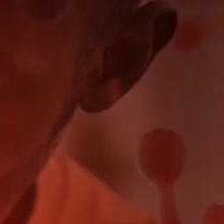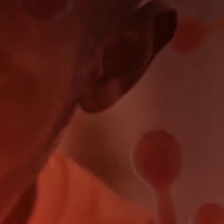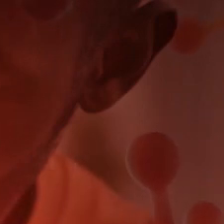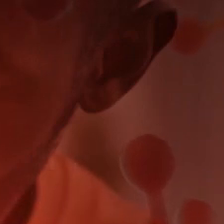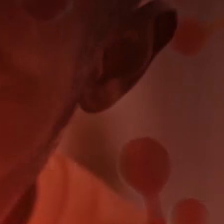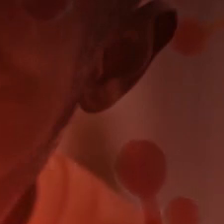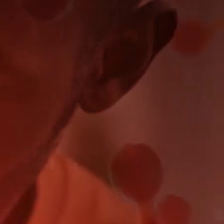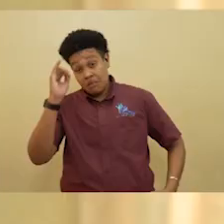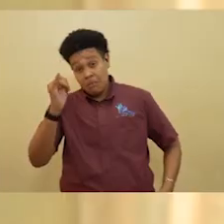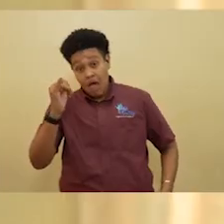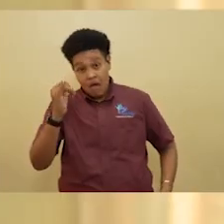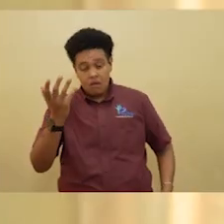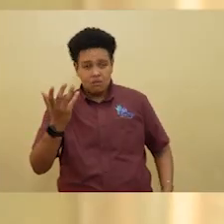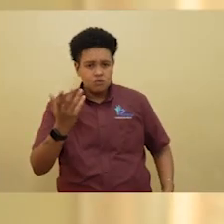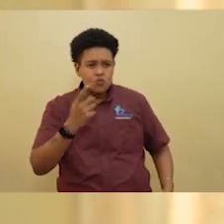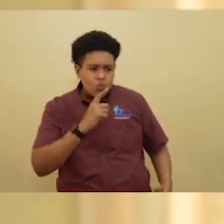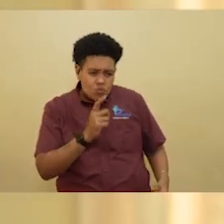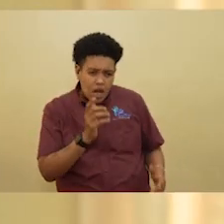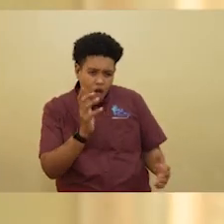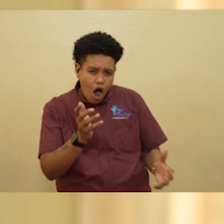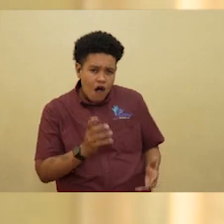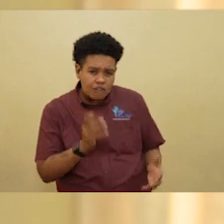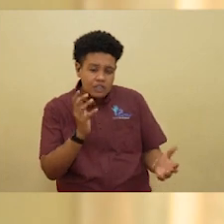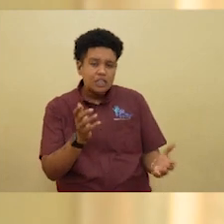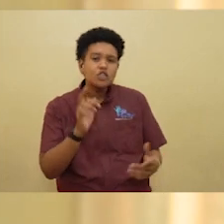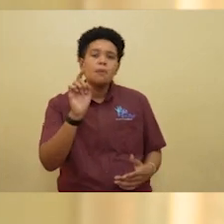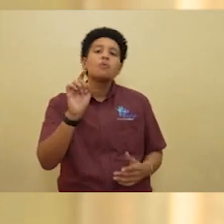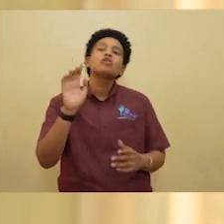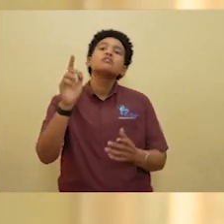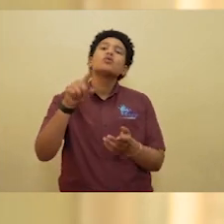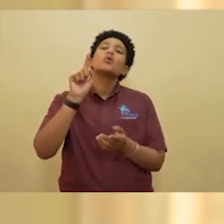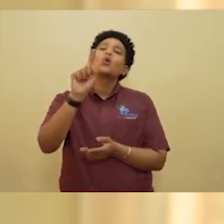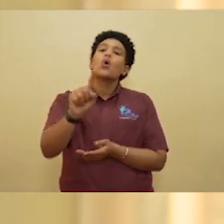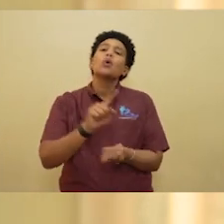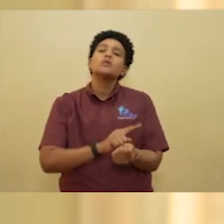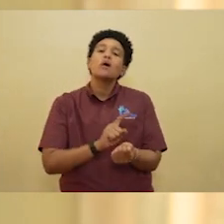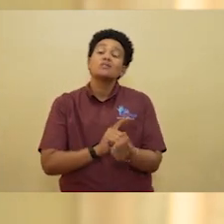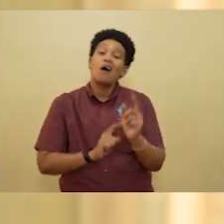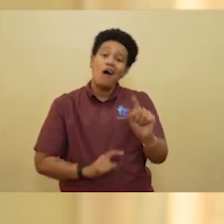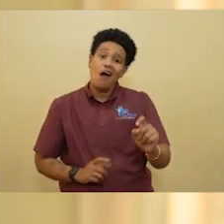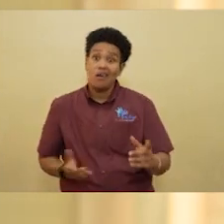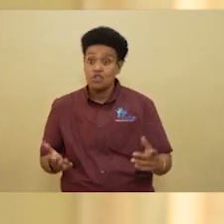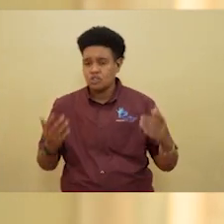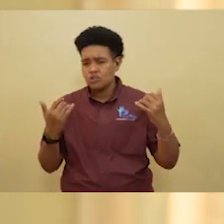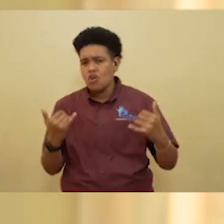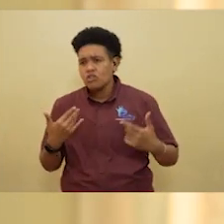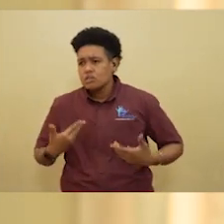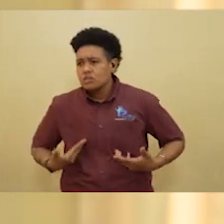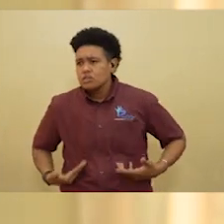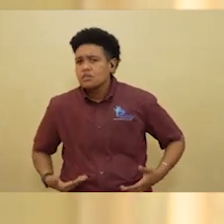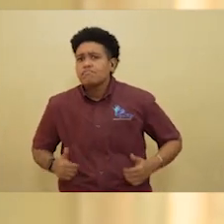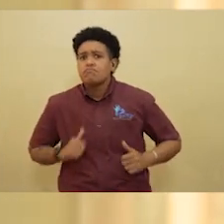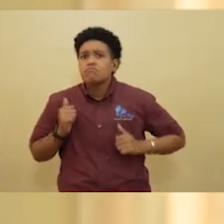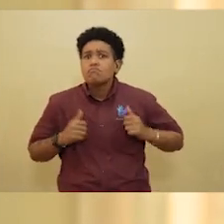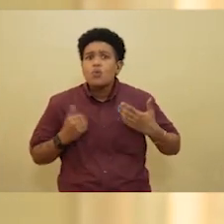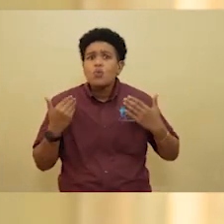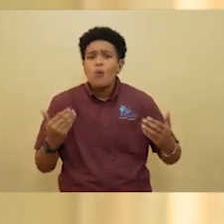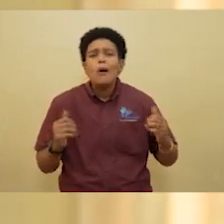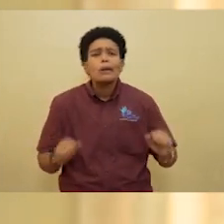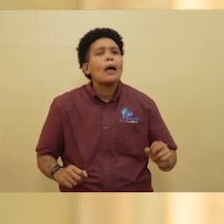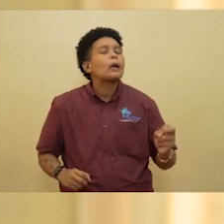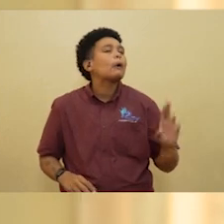It is a conversation to be had with your physician as to your current robust status.